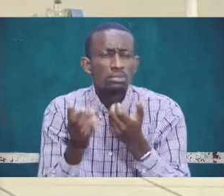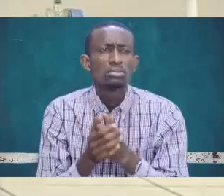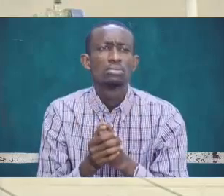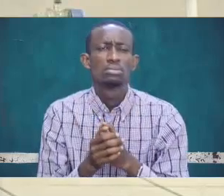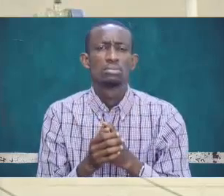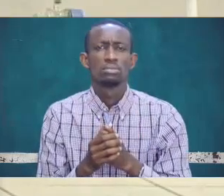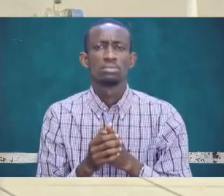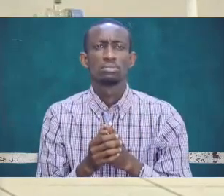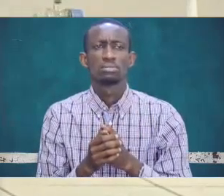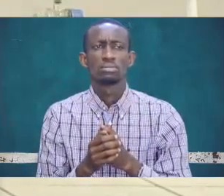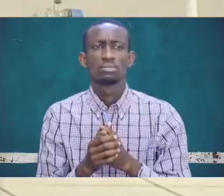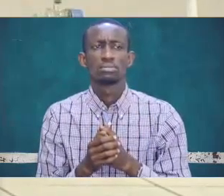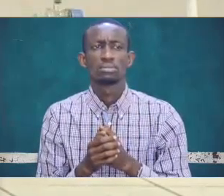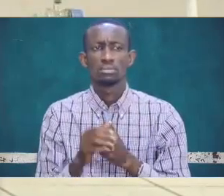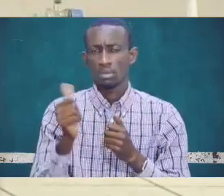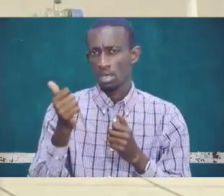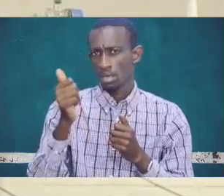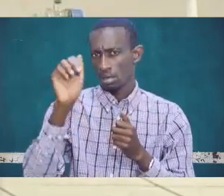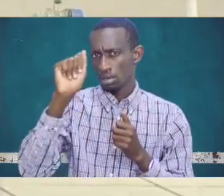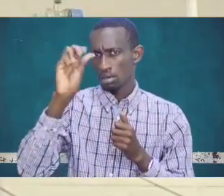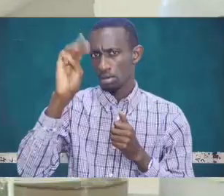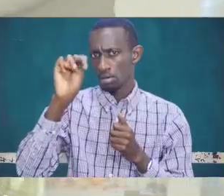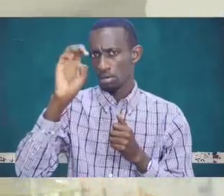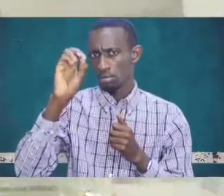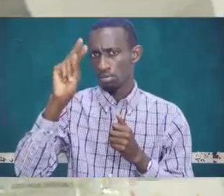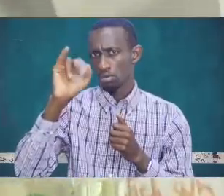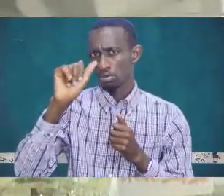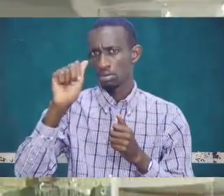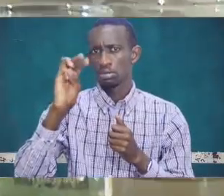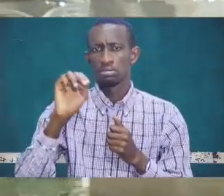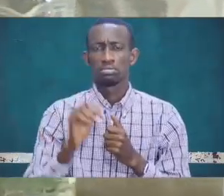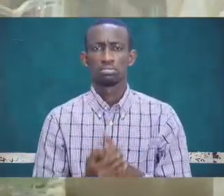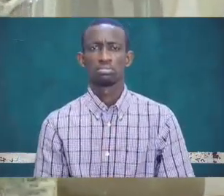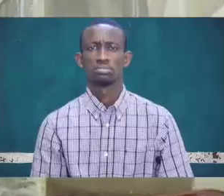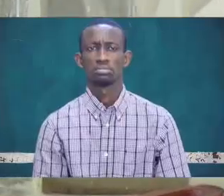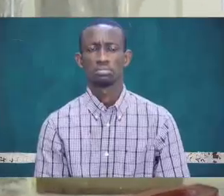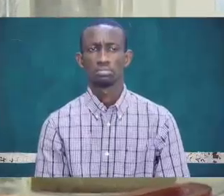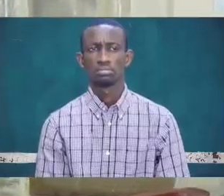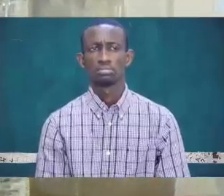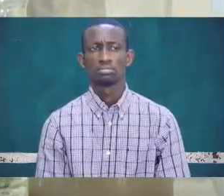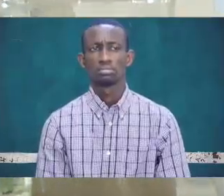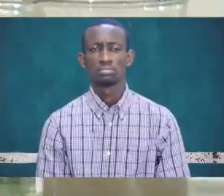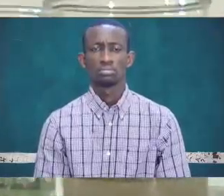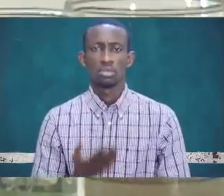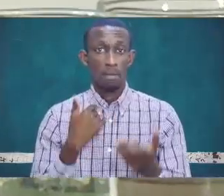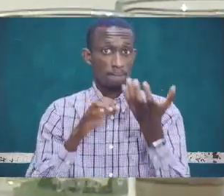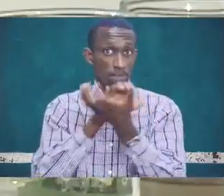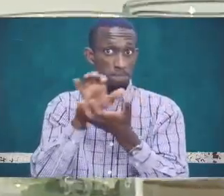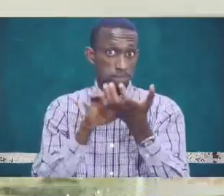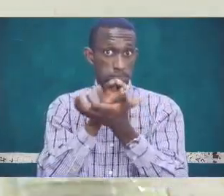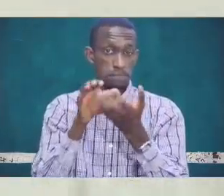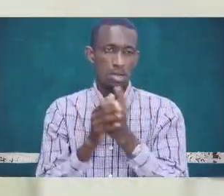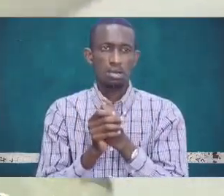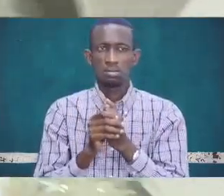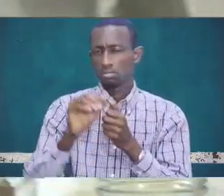with we have ammonium chloride here. They are mixed together. We are just going to mix them together. This is a mixture